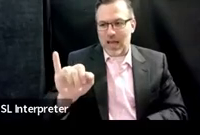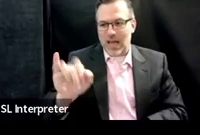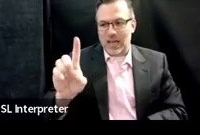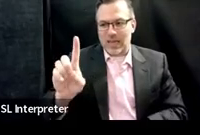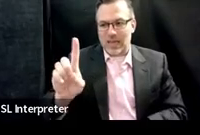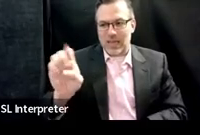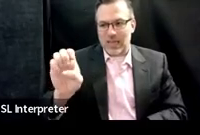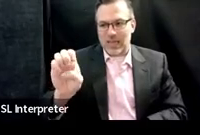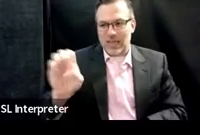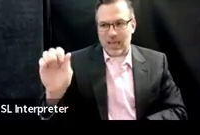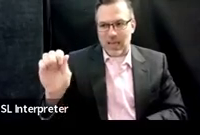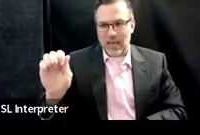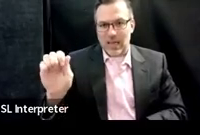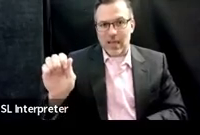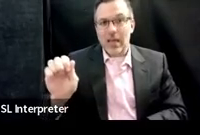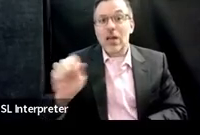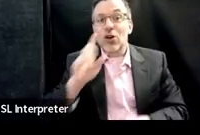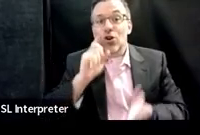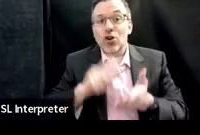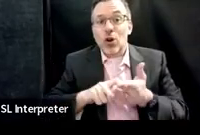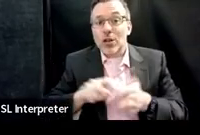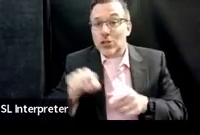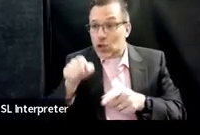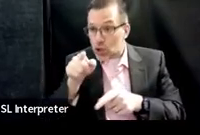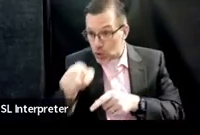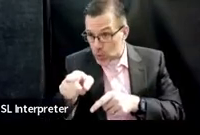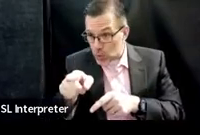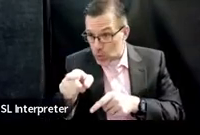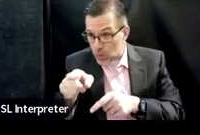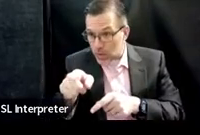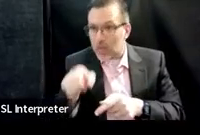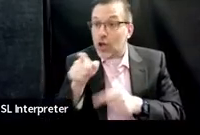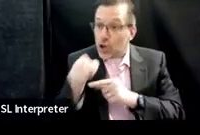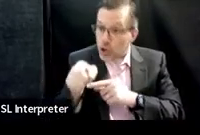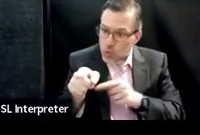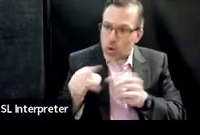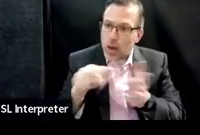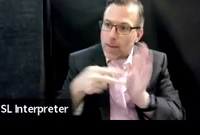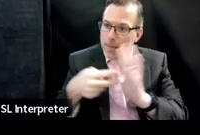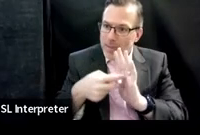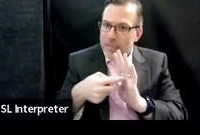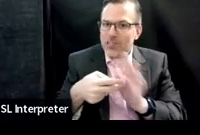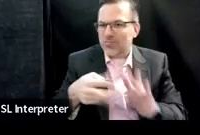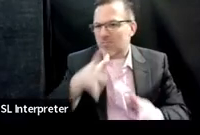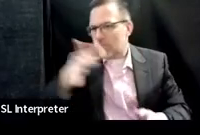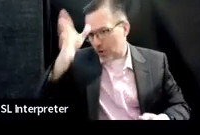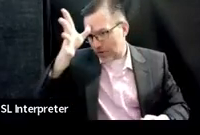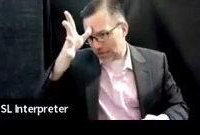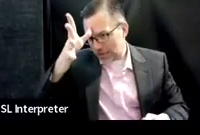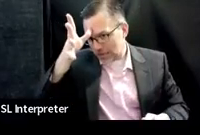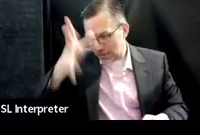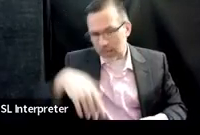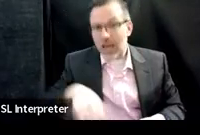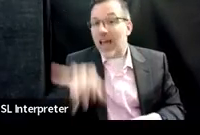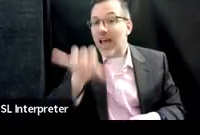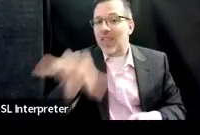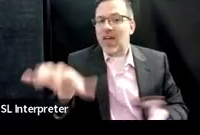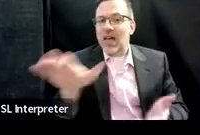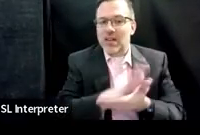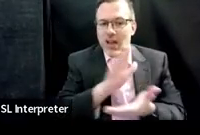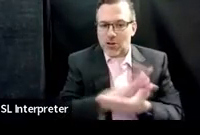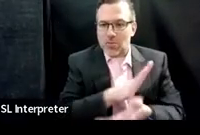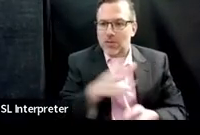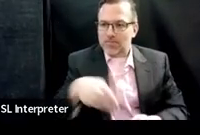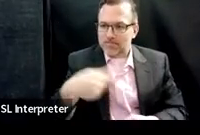And when you see you in the written notice, that refers to the parents because this is a document for the